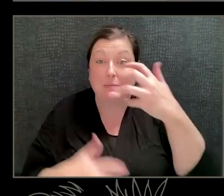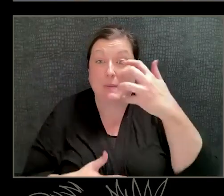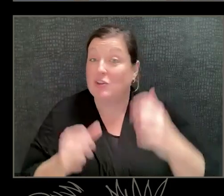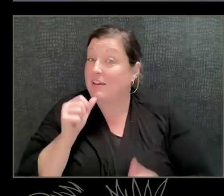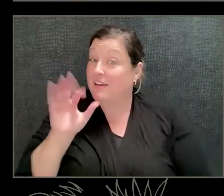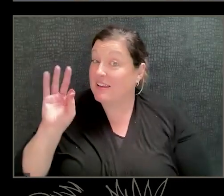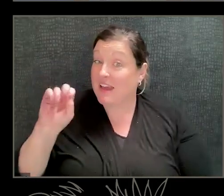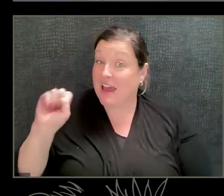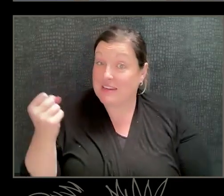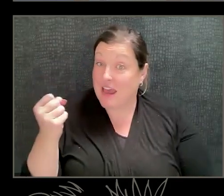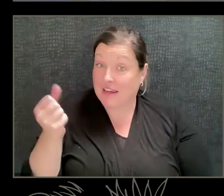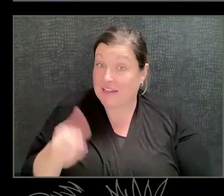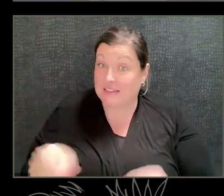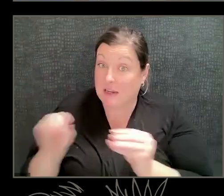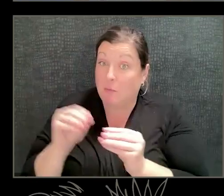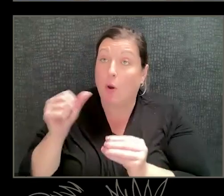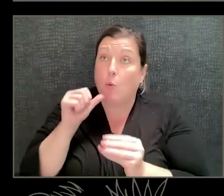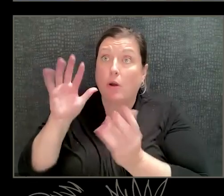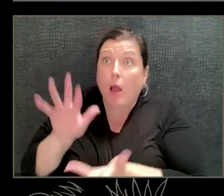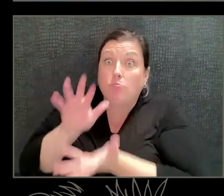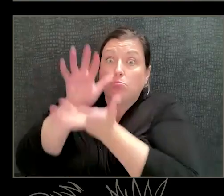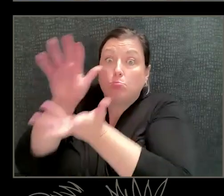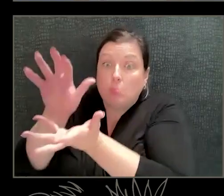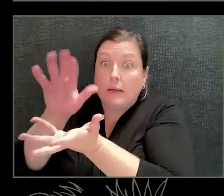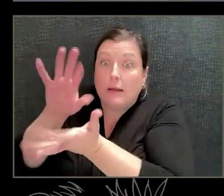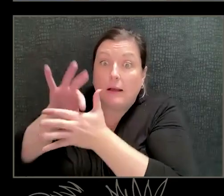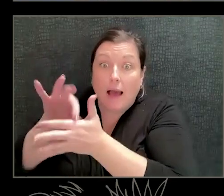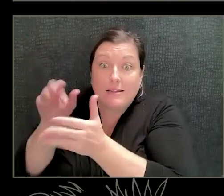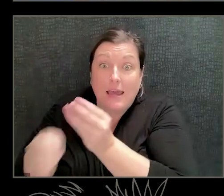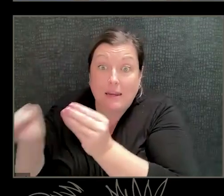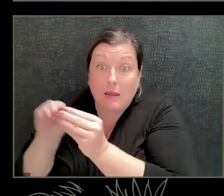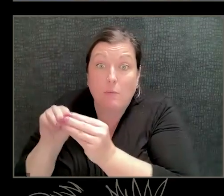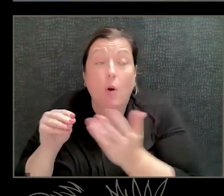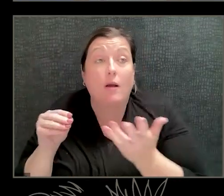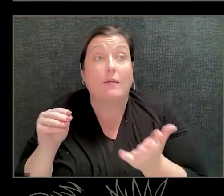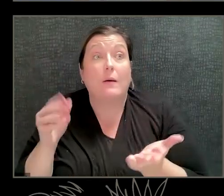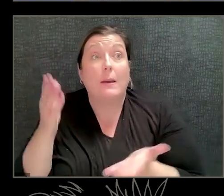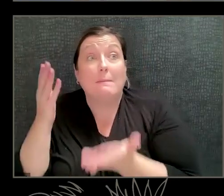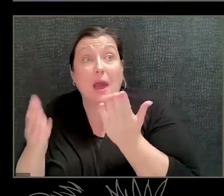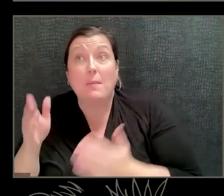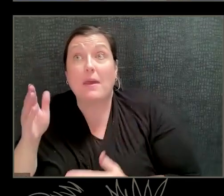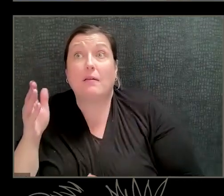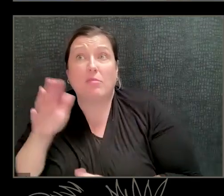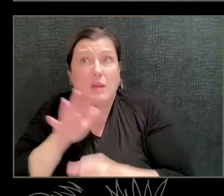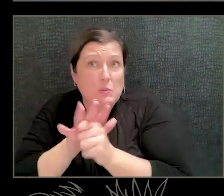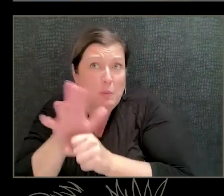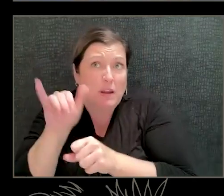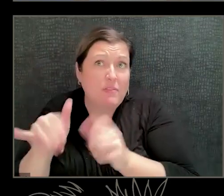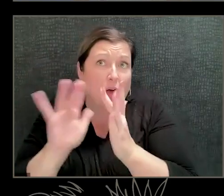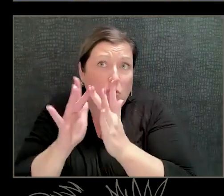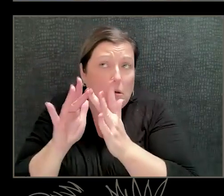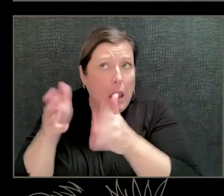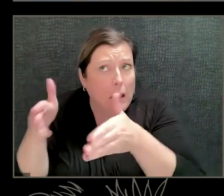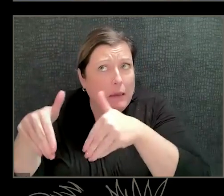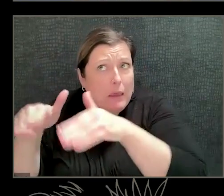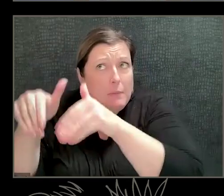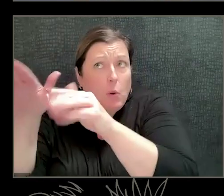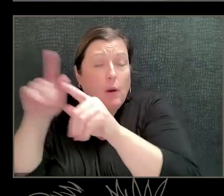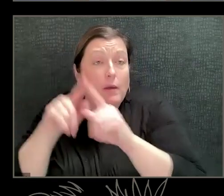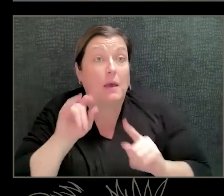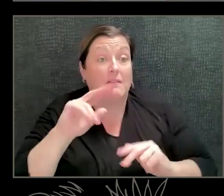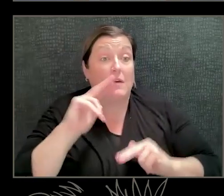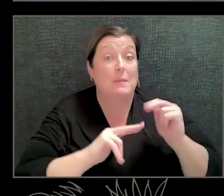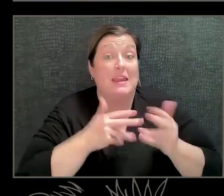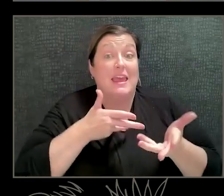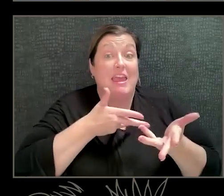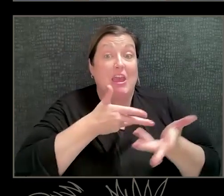content for users to look at. I mean, we might be. There's plenty of that on the web, and if that's you, keep on using whatever you want. But if you're building an interactive